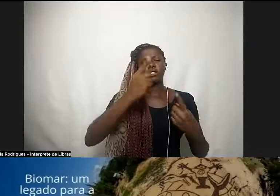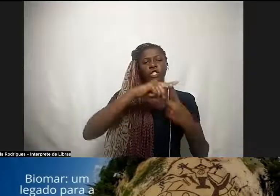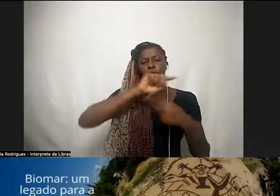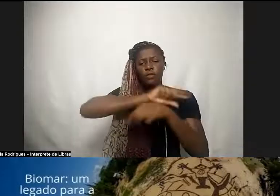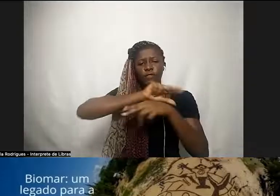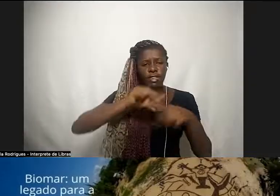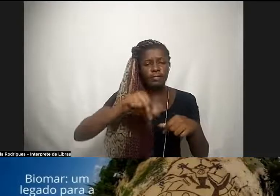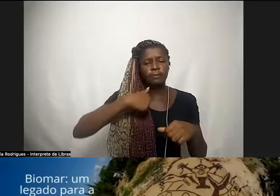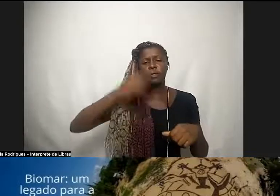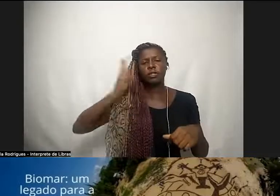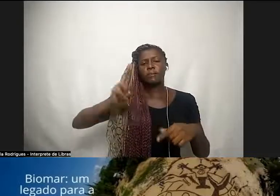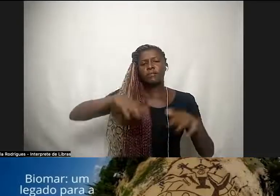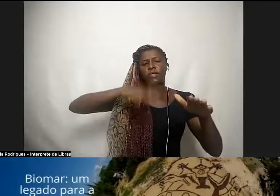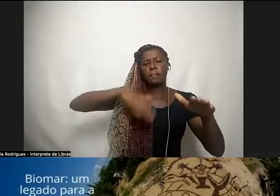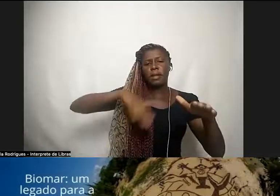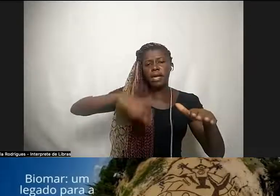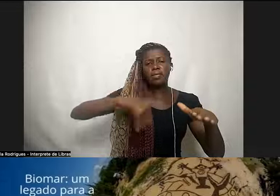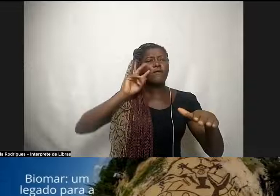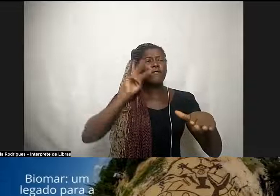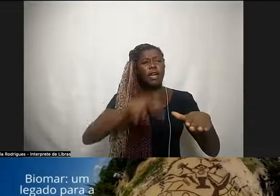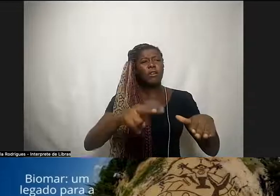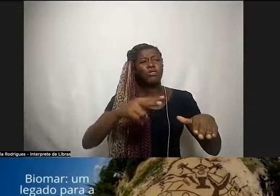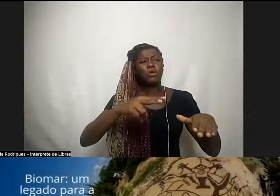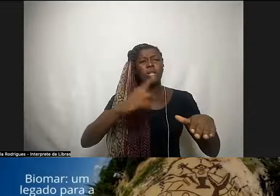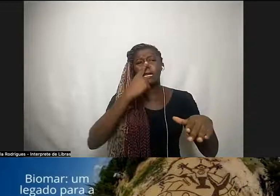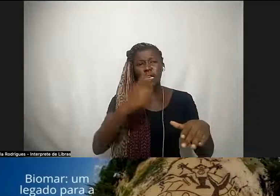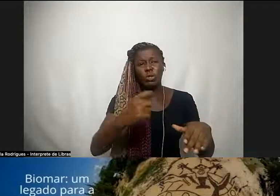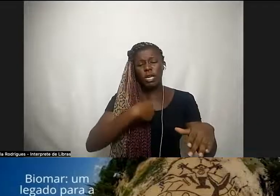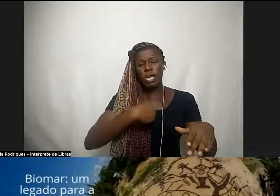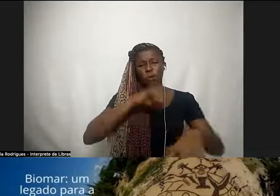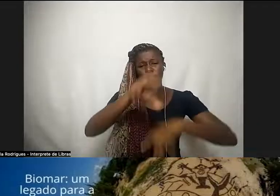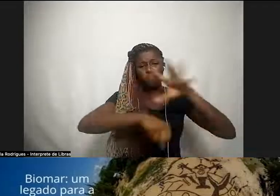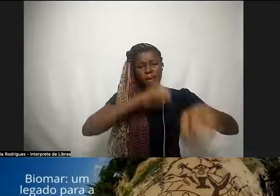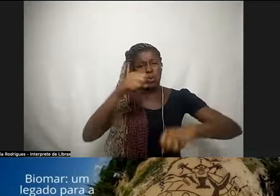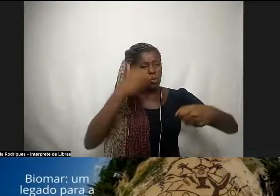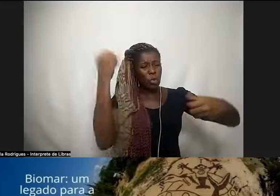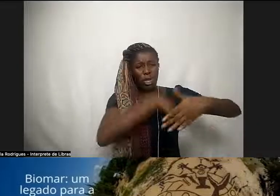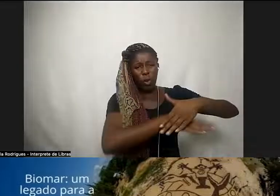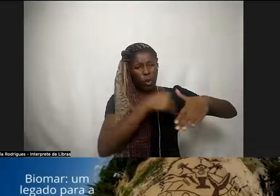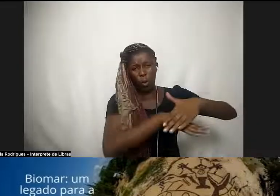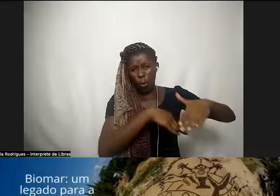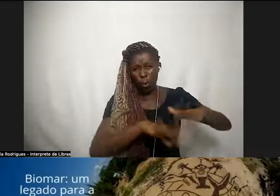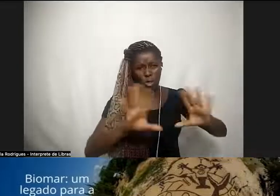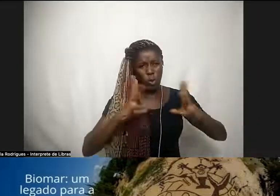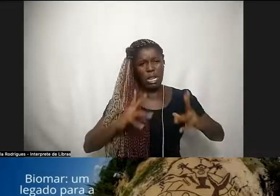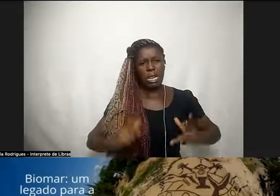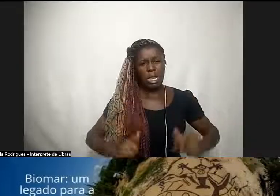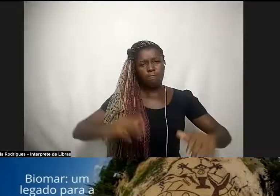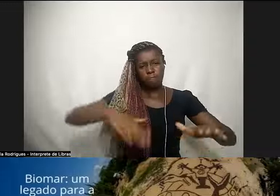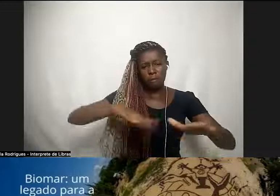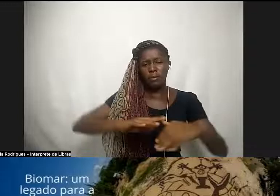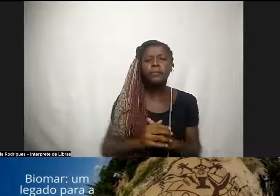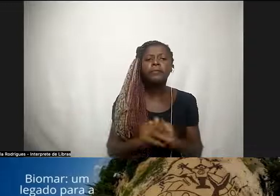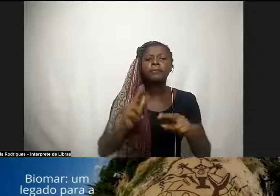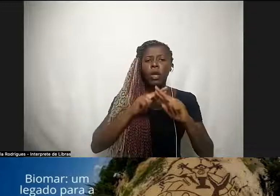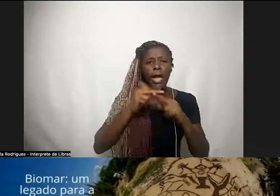sustainable, diversity rich. So every time I'm at the beach and I find trash, I take it to a